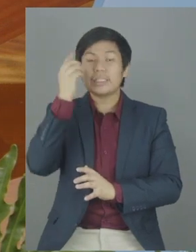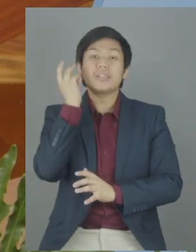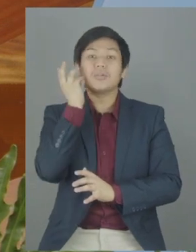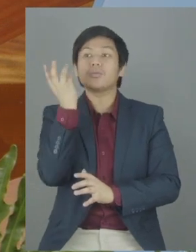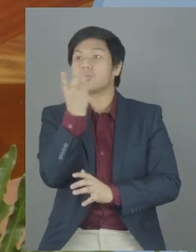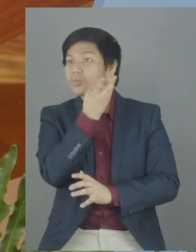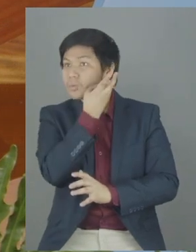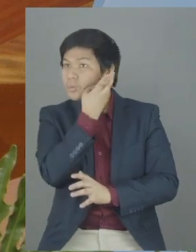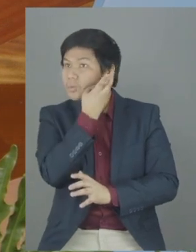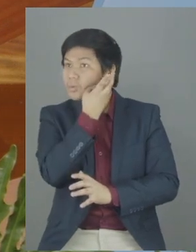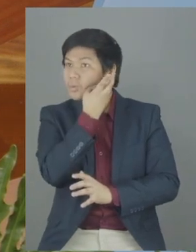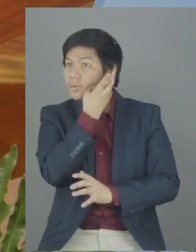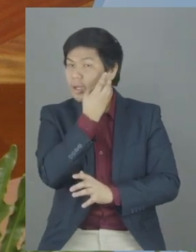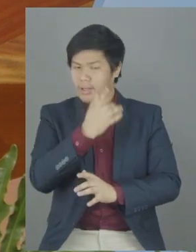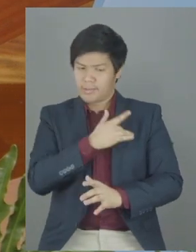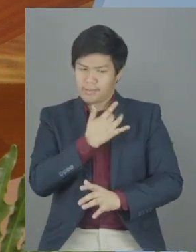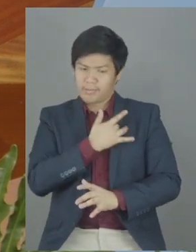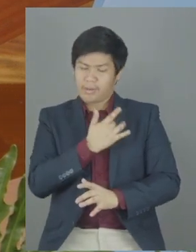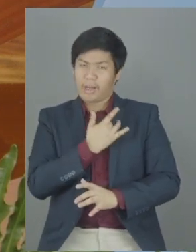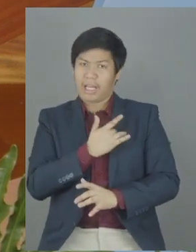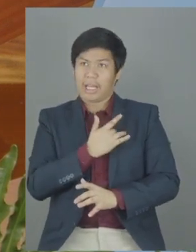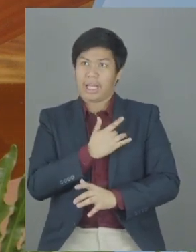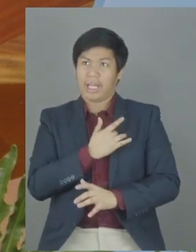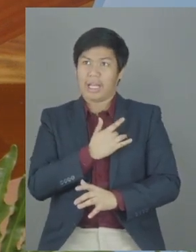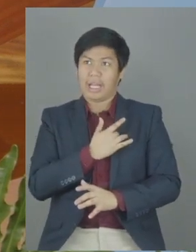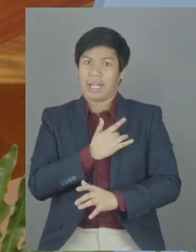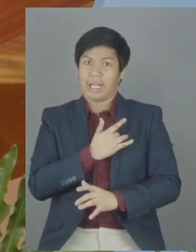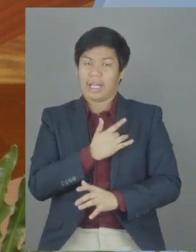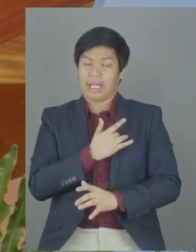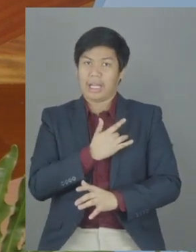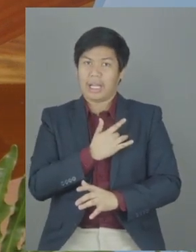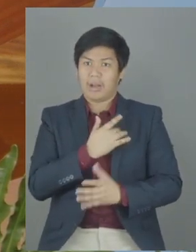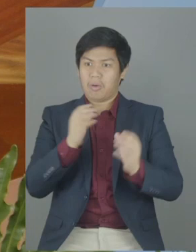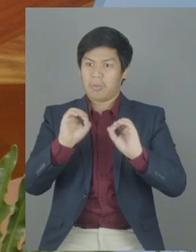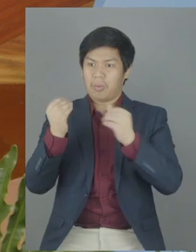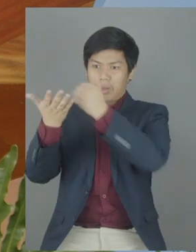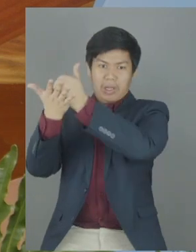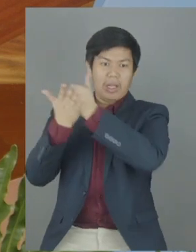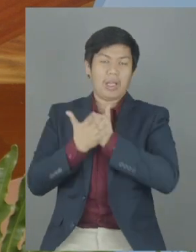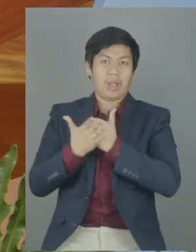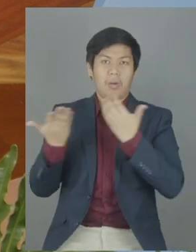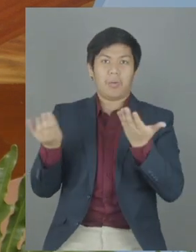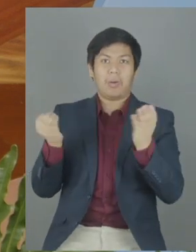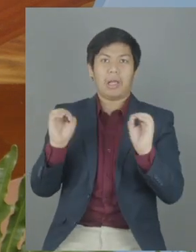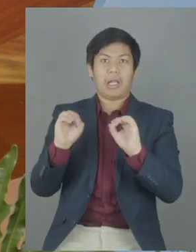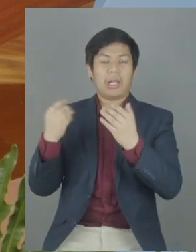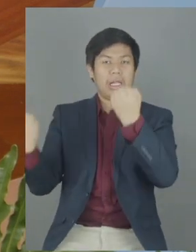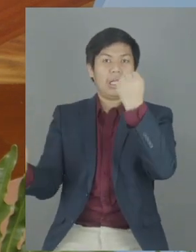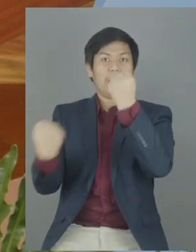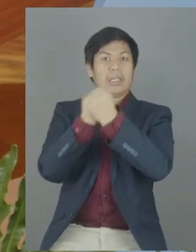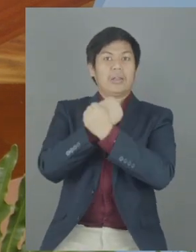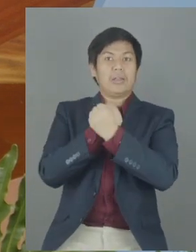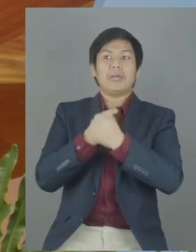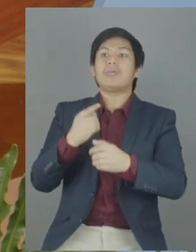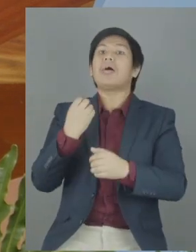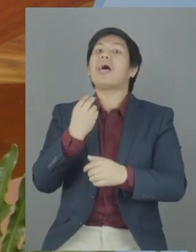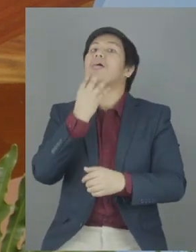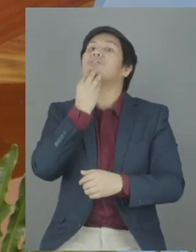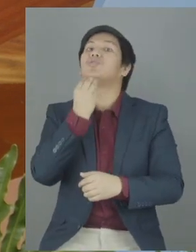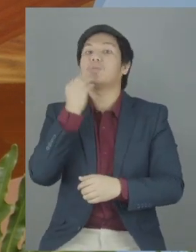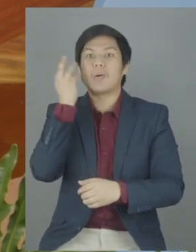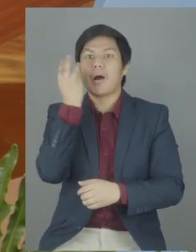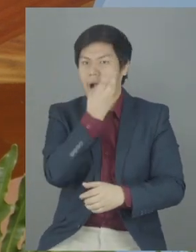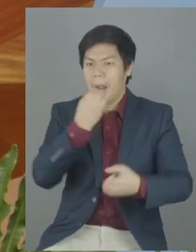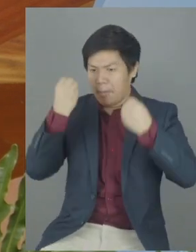the Hellenistic widows felt like they weren't treated fairly or equally like how the Jewish widows were treated.